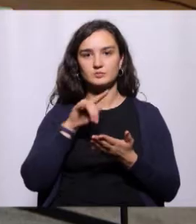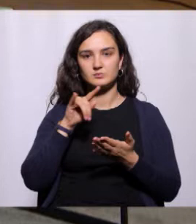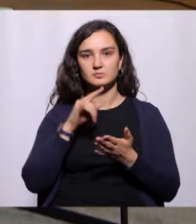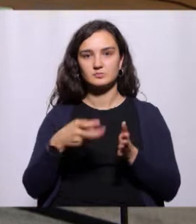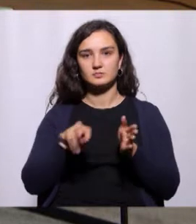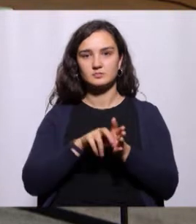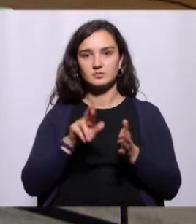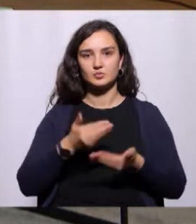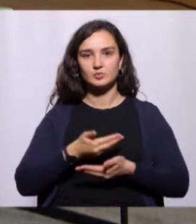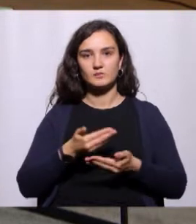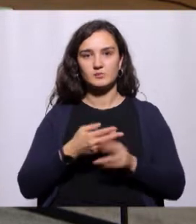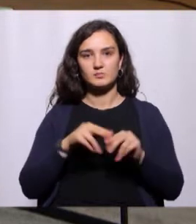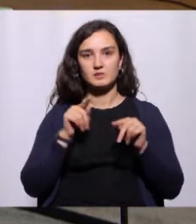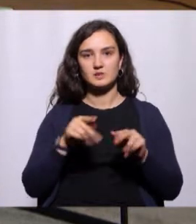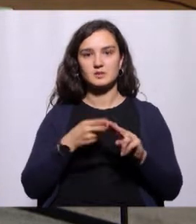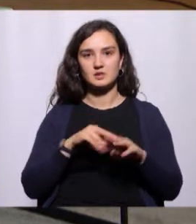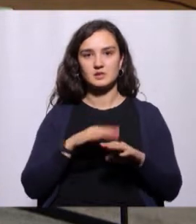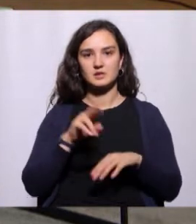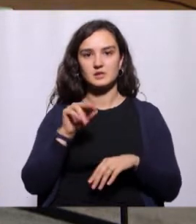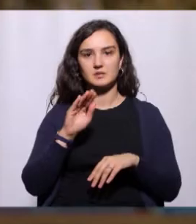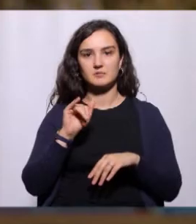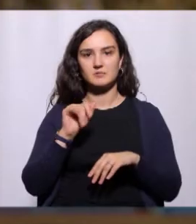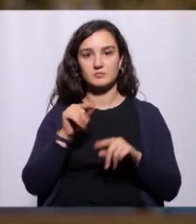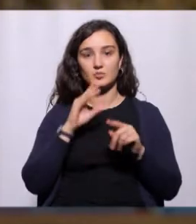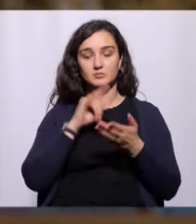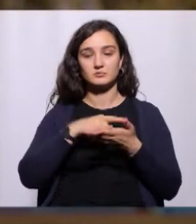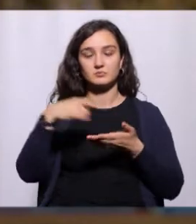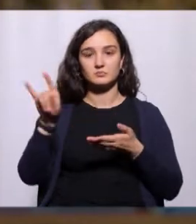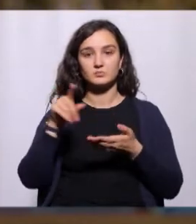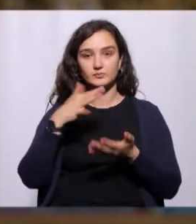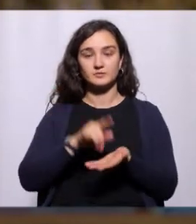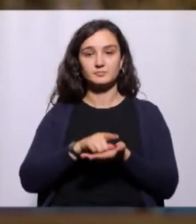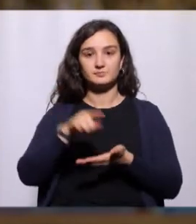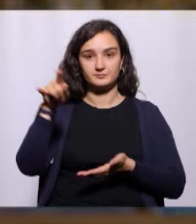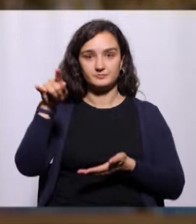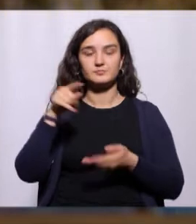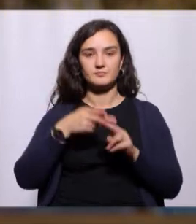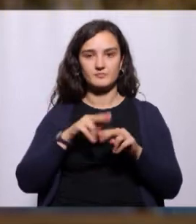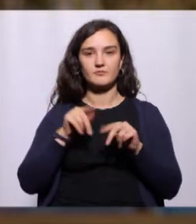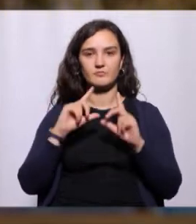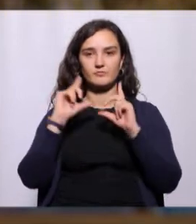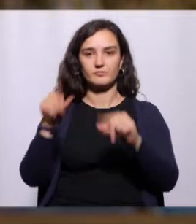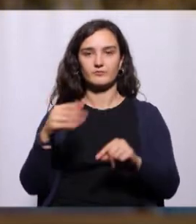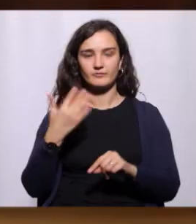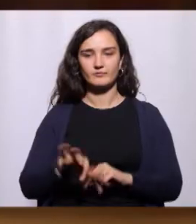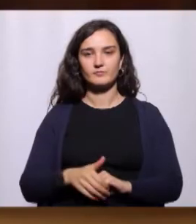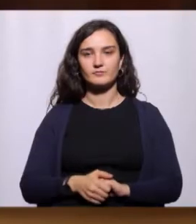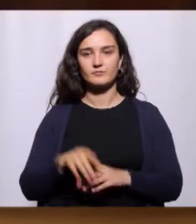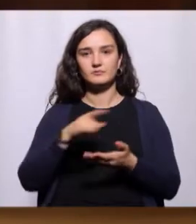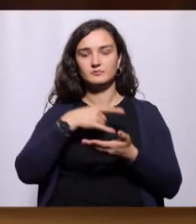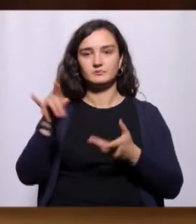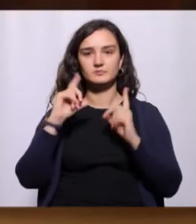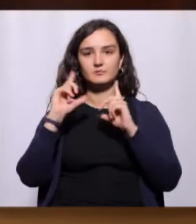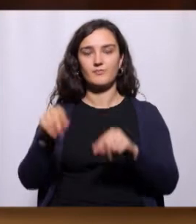plane and leave, that is departure. When the plane lands, that is arrival.